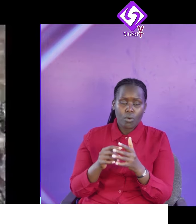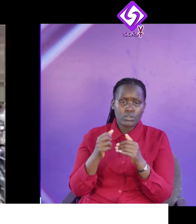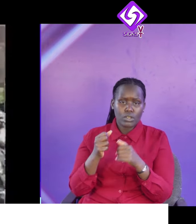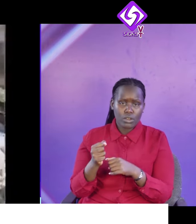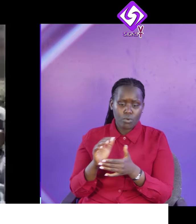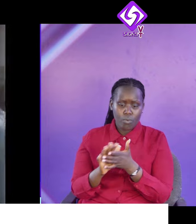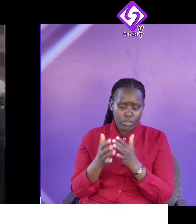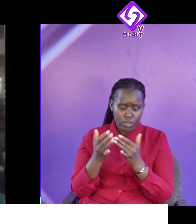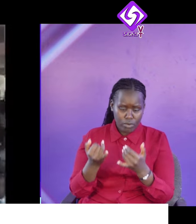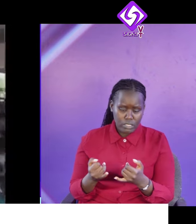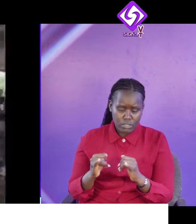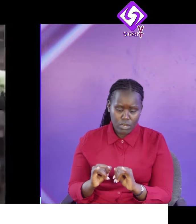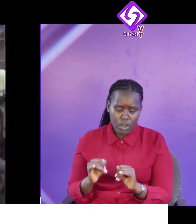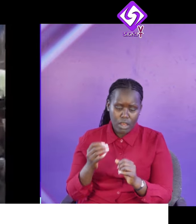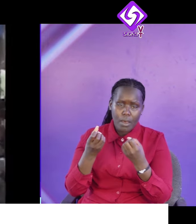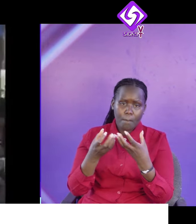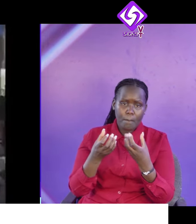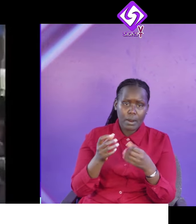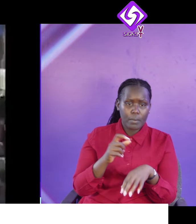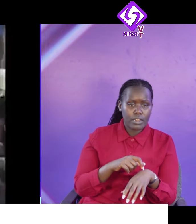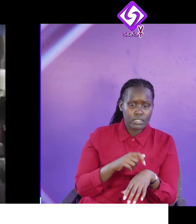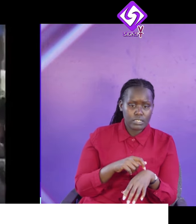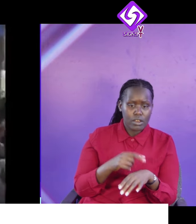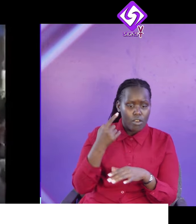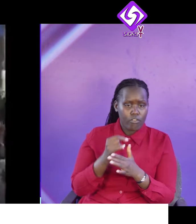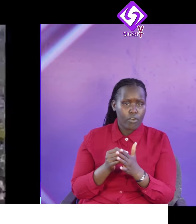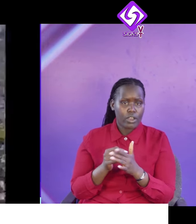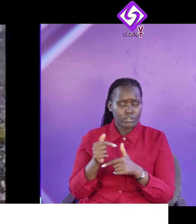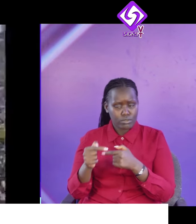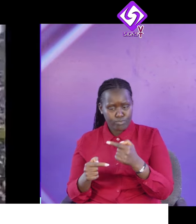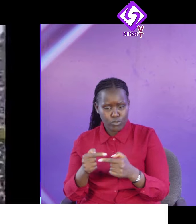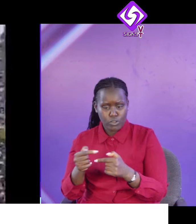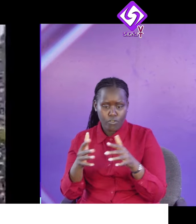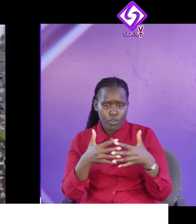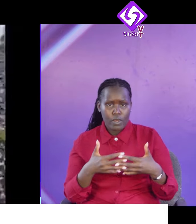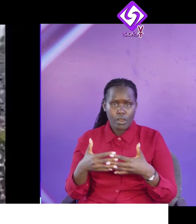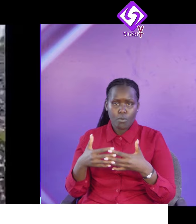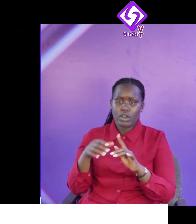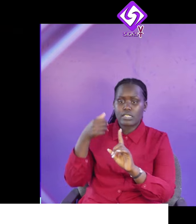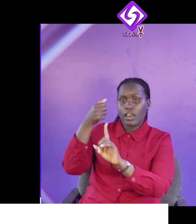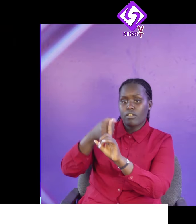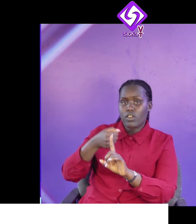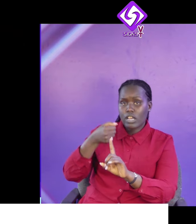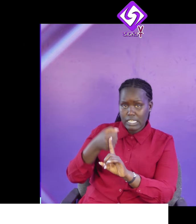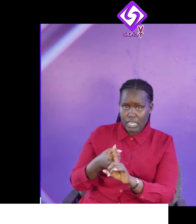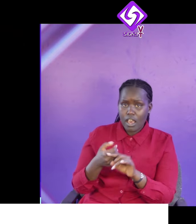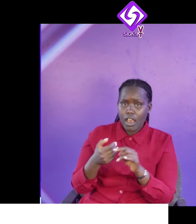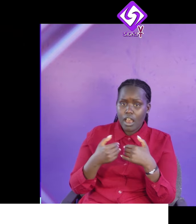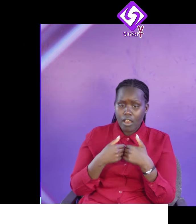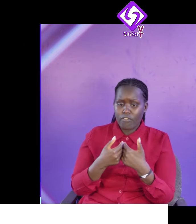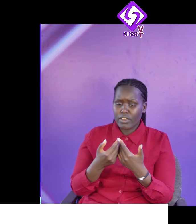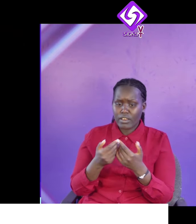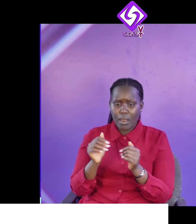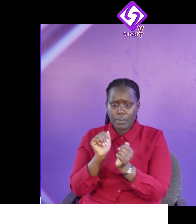without trial multiple times for his relentless pro-democracy advocacy. Despite persecution,